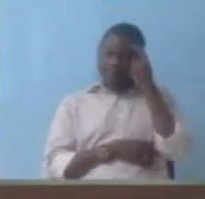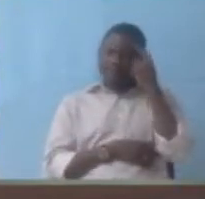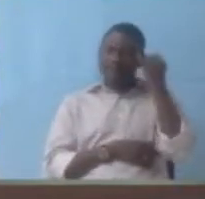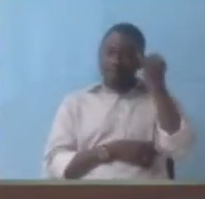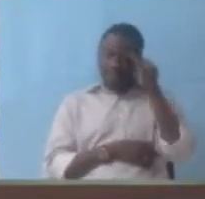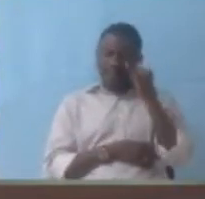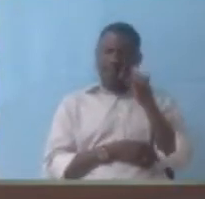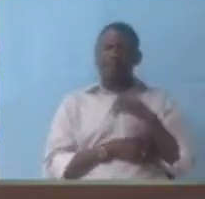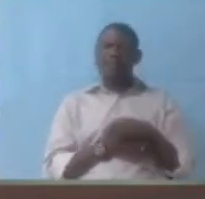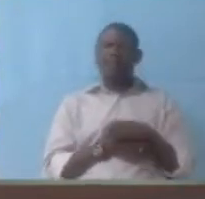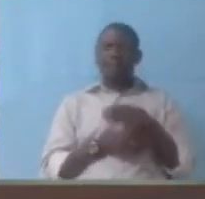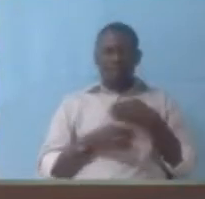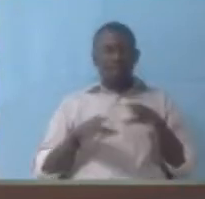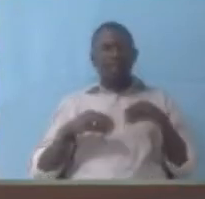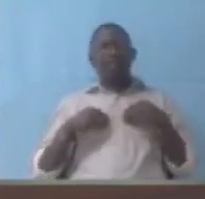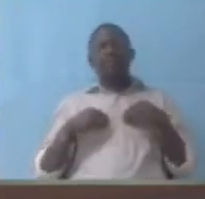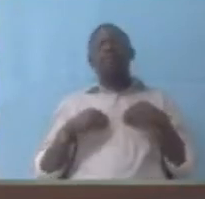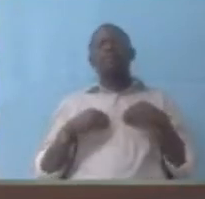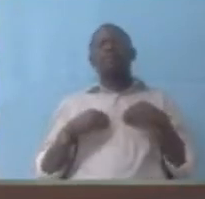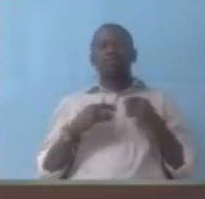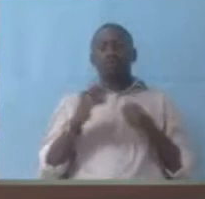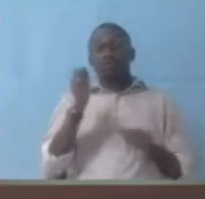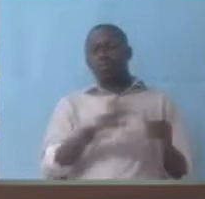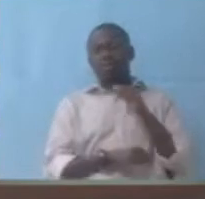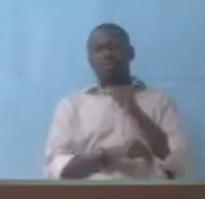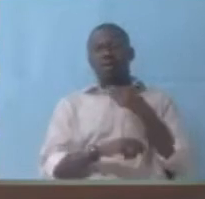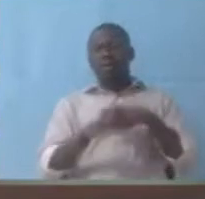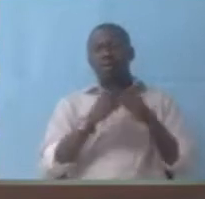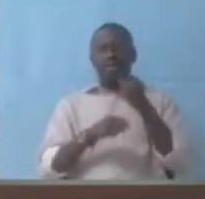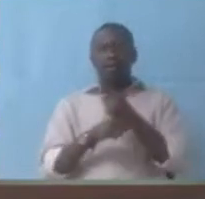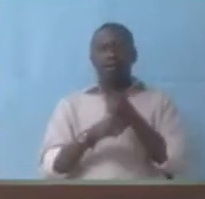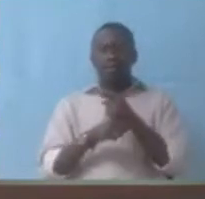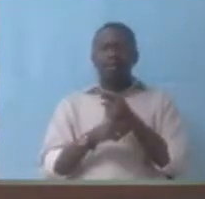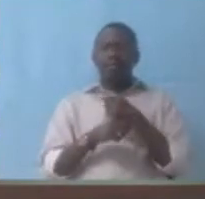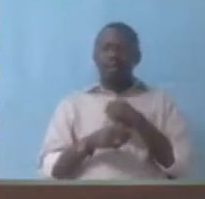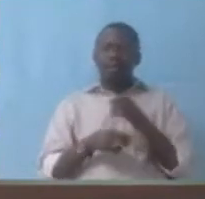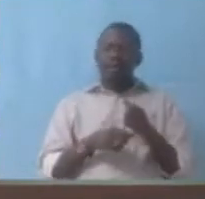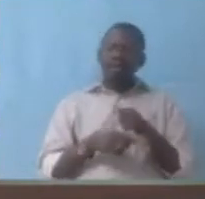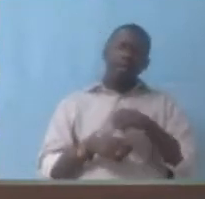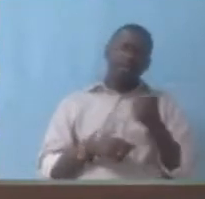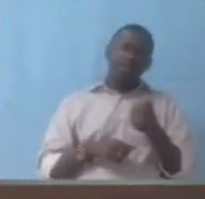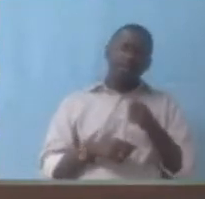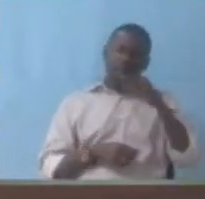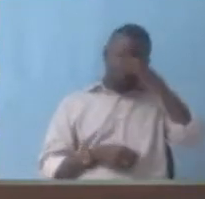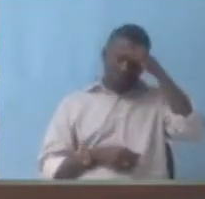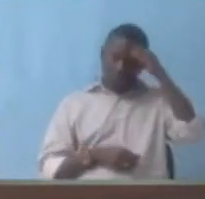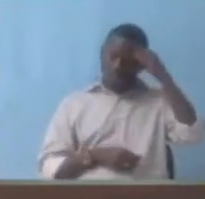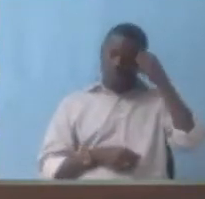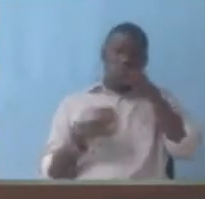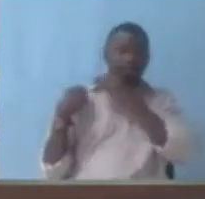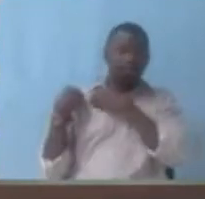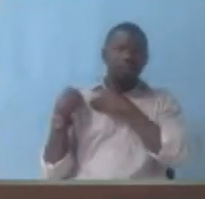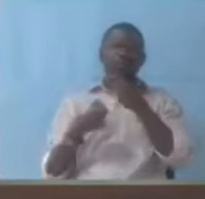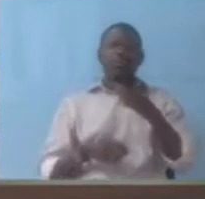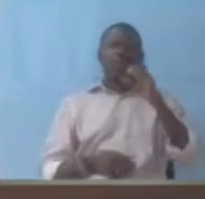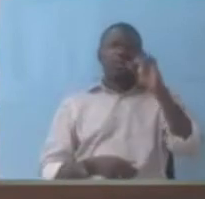I took the decision to come back and Solicitor General continue